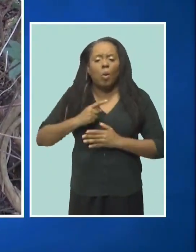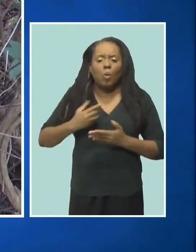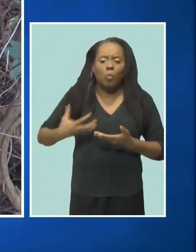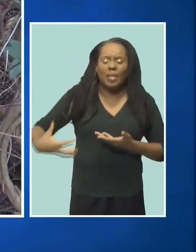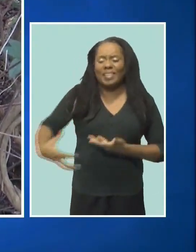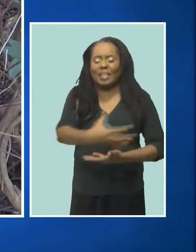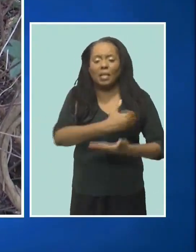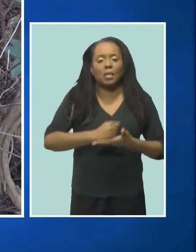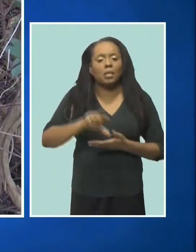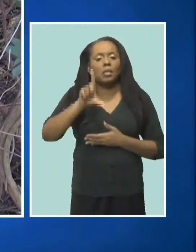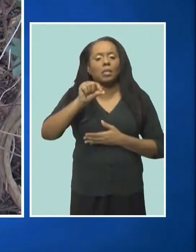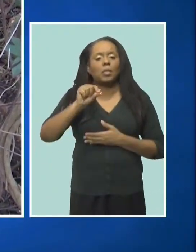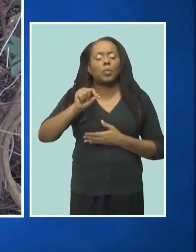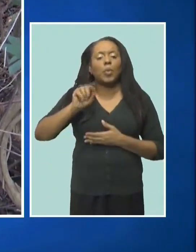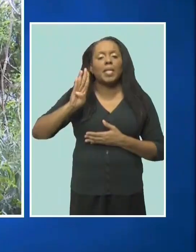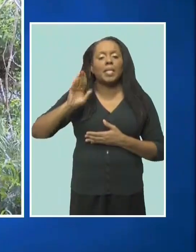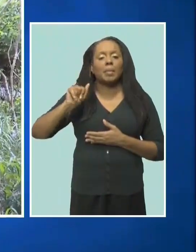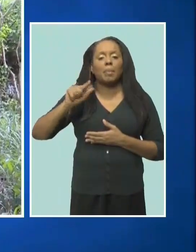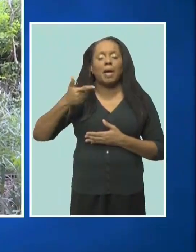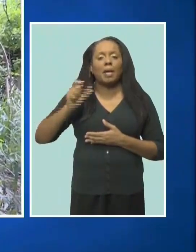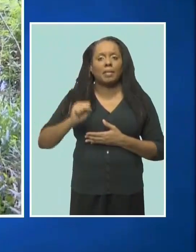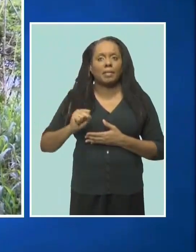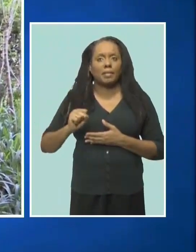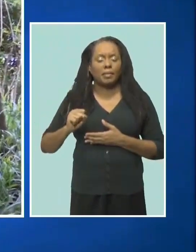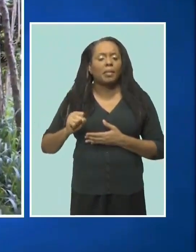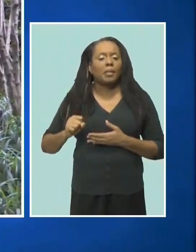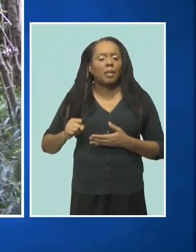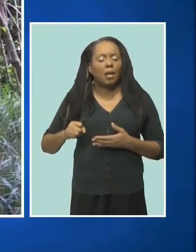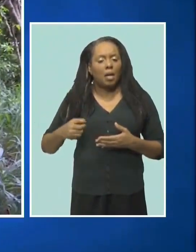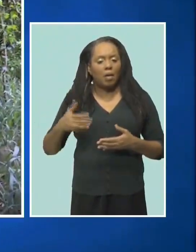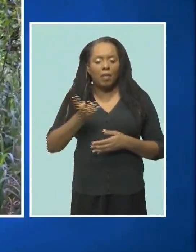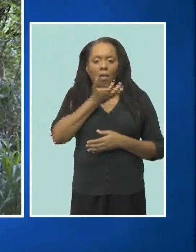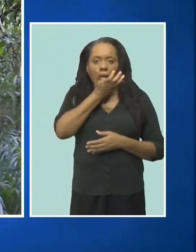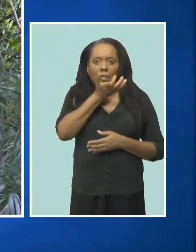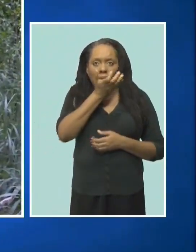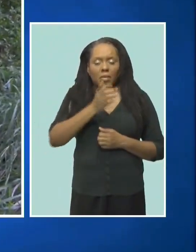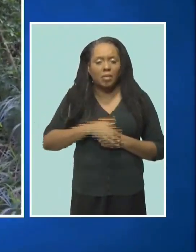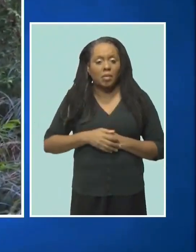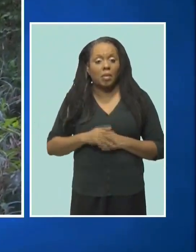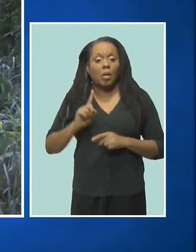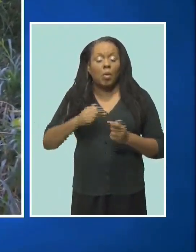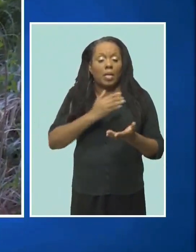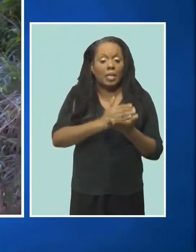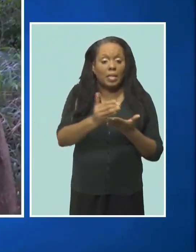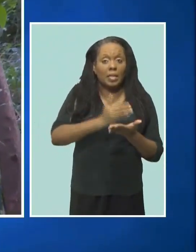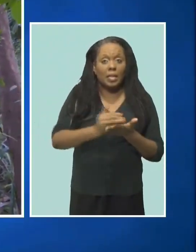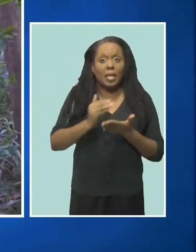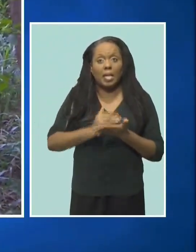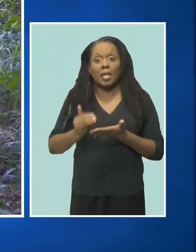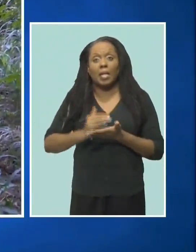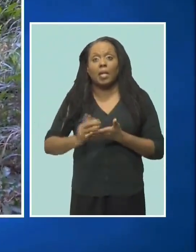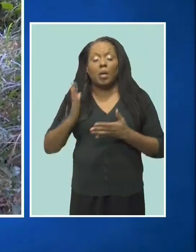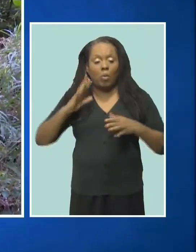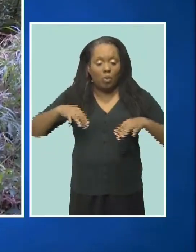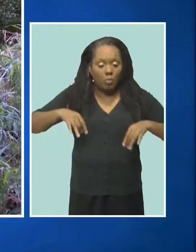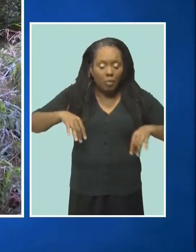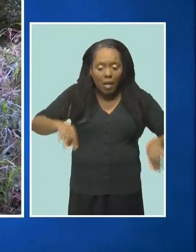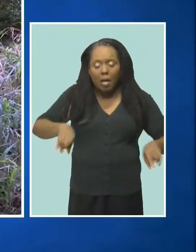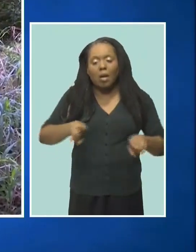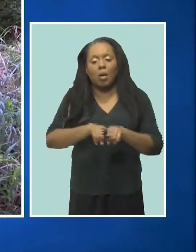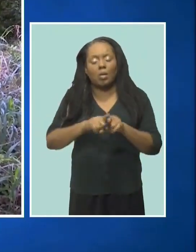also be removed from the gullies, while trees will be replanted and the pathways maintained to assist with hiking and